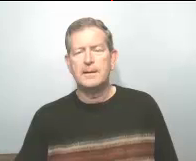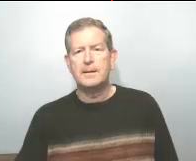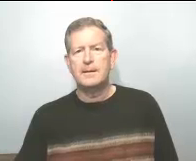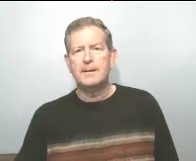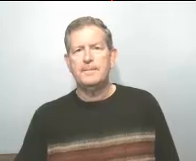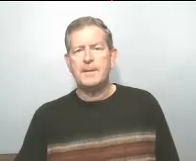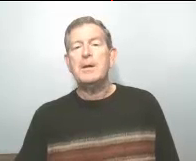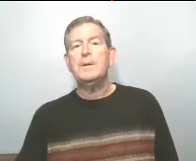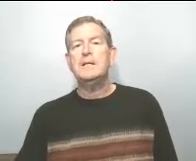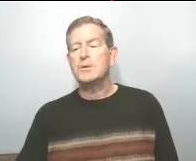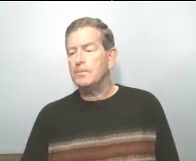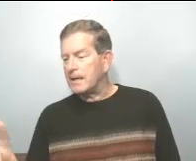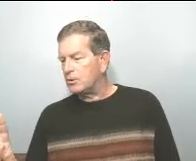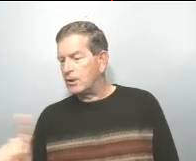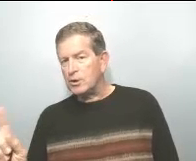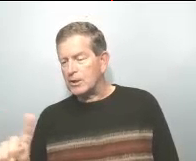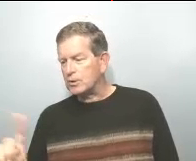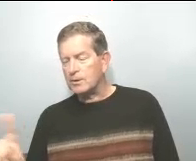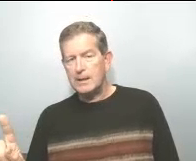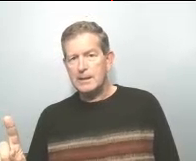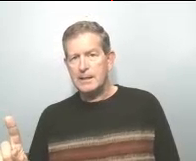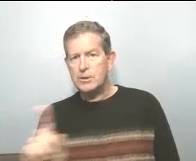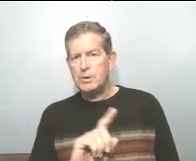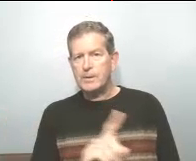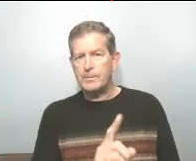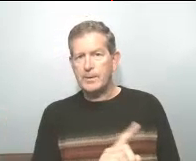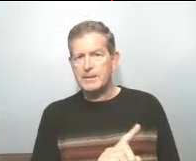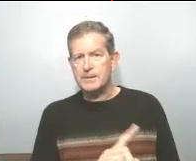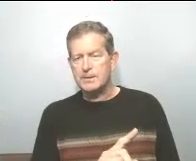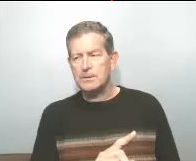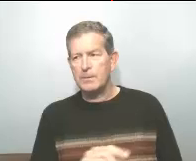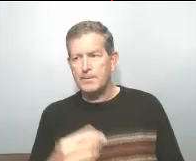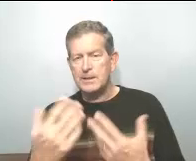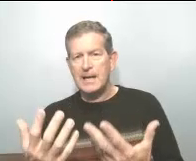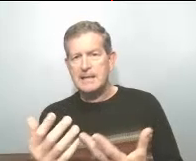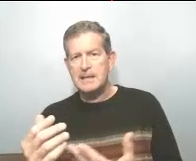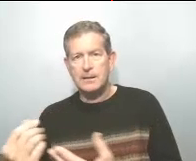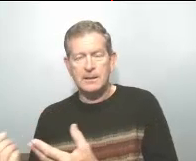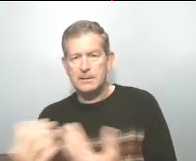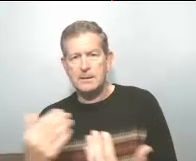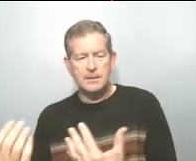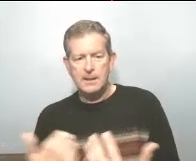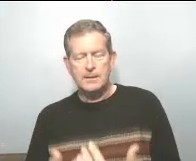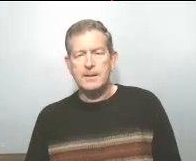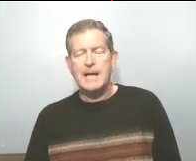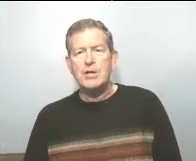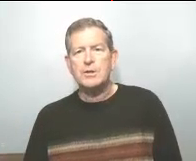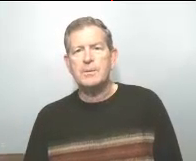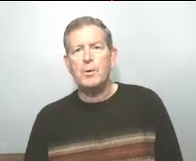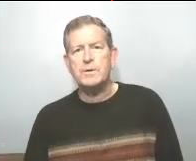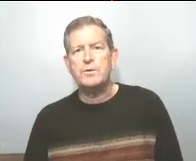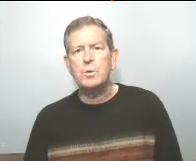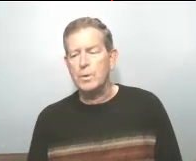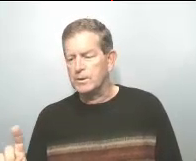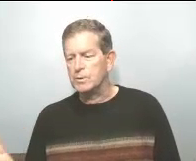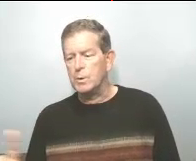Ne pas. Now here we need to make the gesture in 2 different places to represent the idea that the negation is